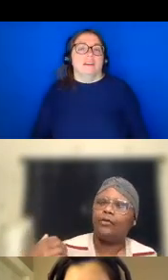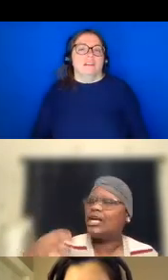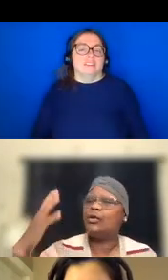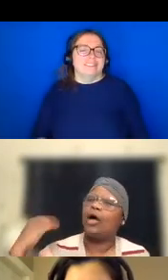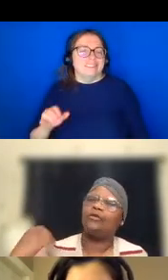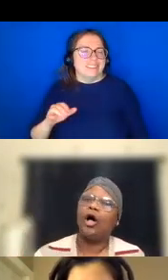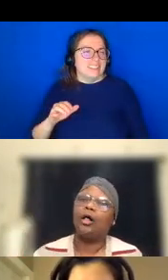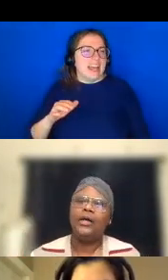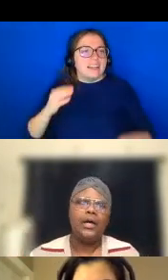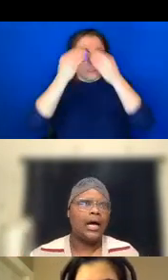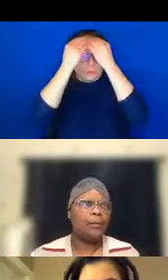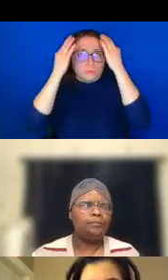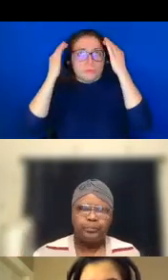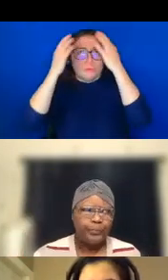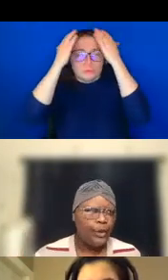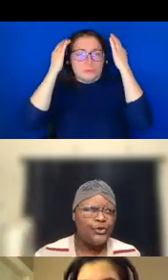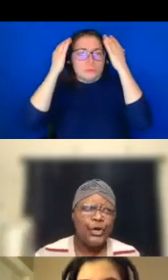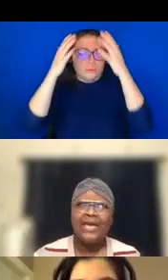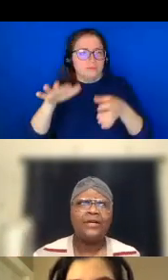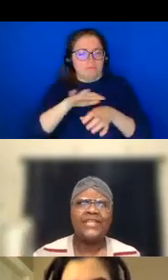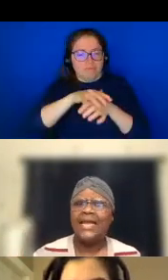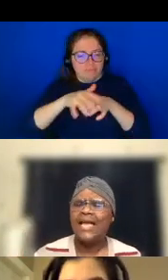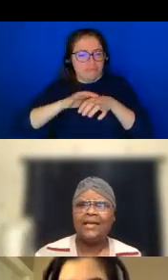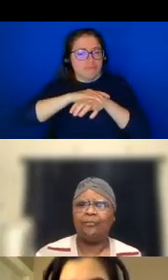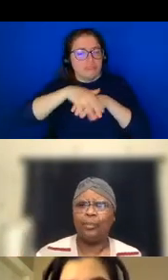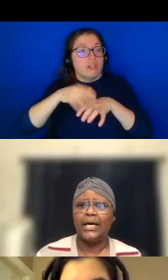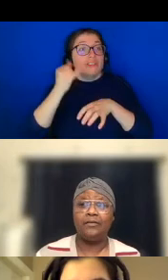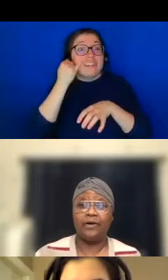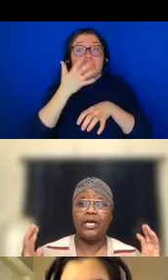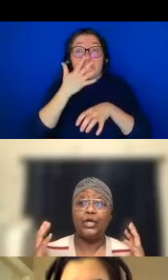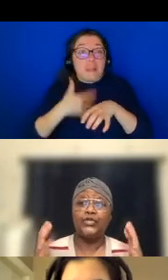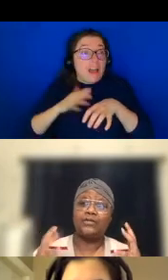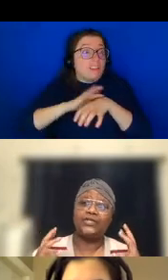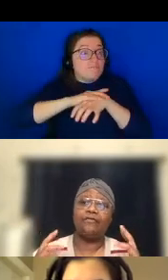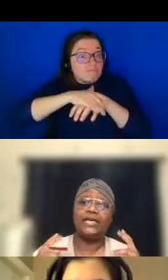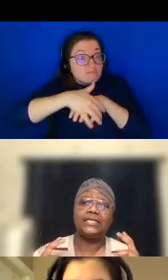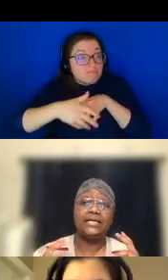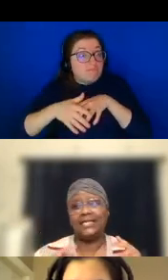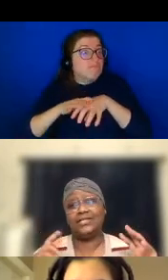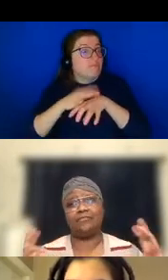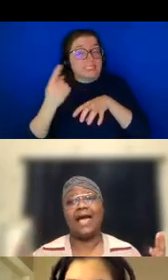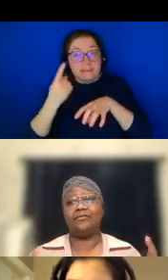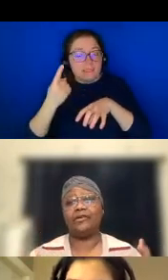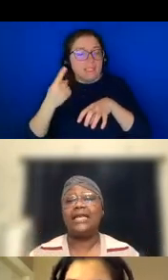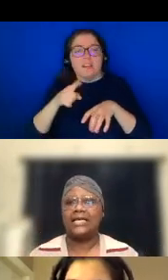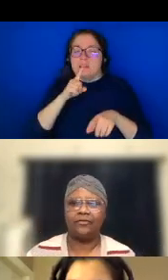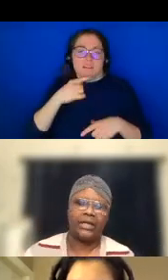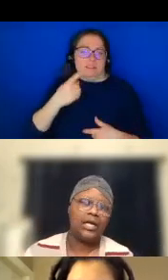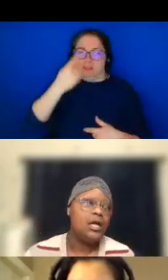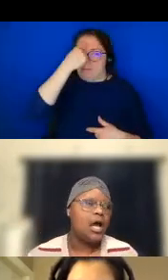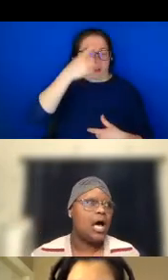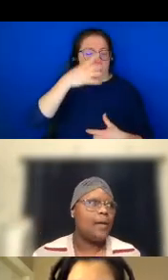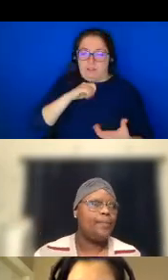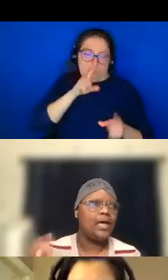waterfall, gentle waterfall. So if there's any kind of blood very close to the surface, it tends to react very